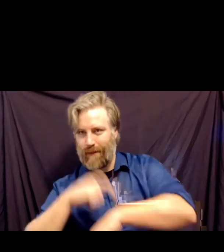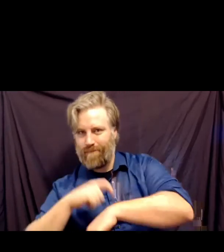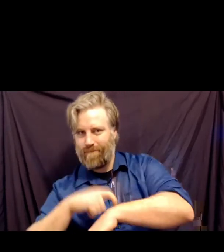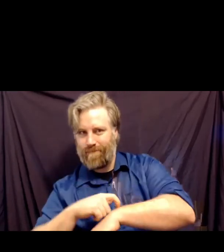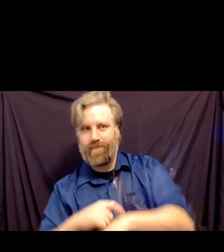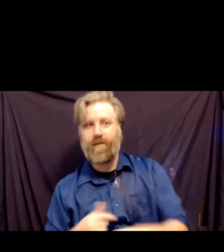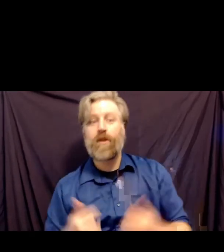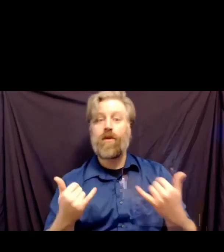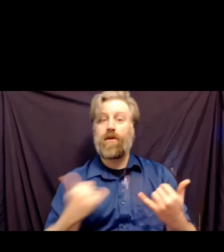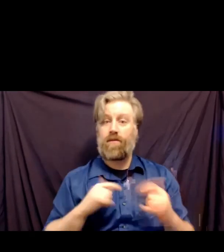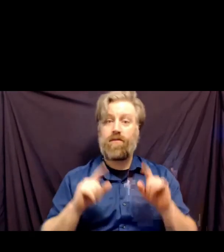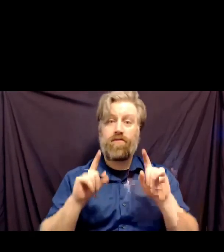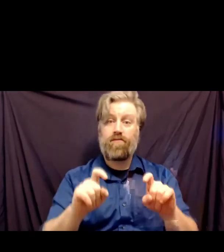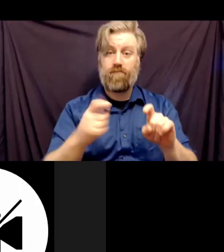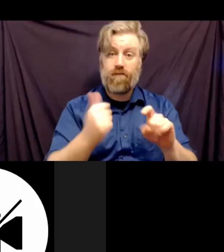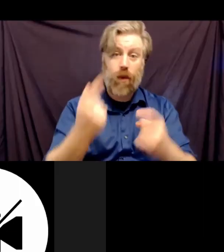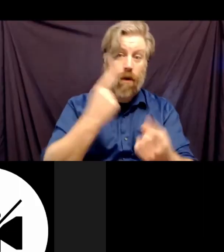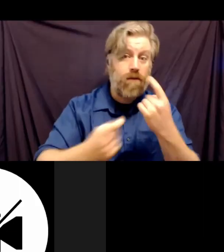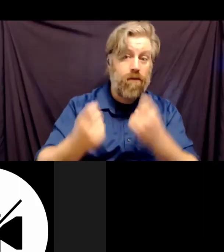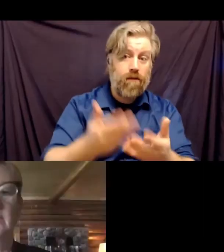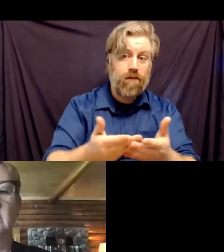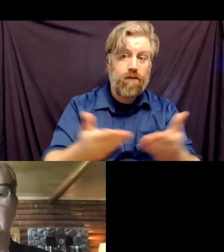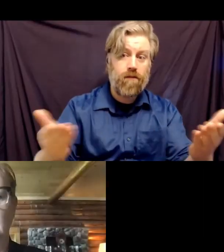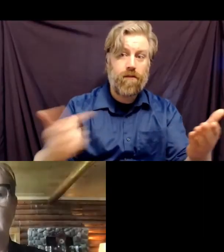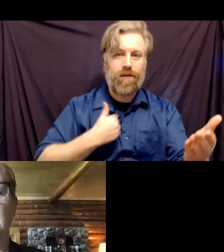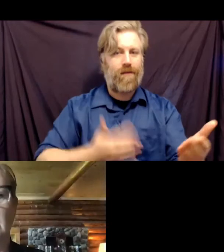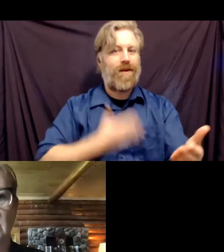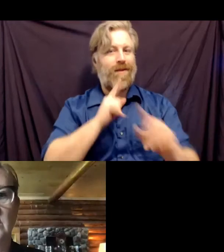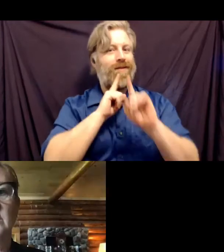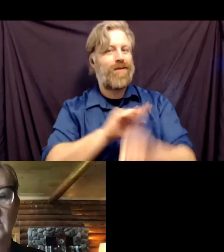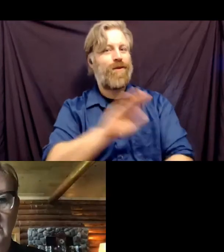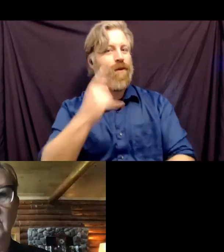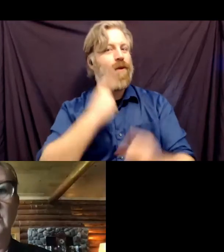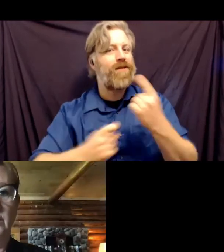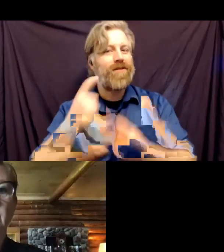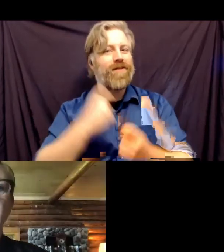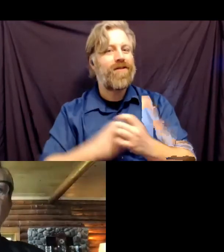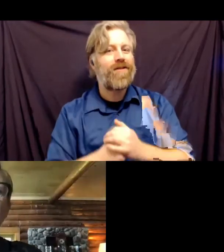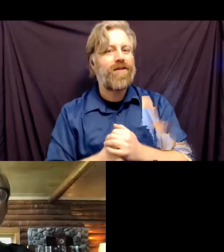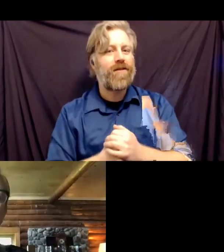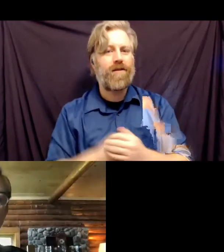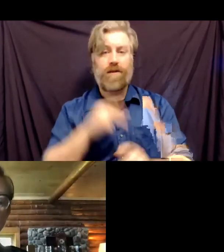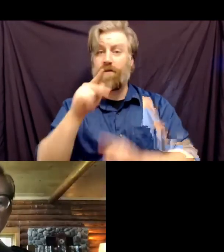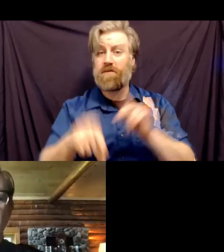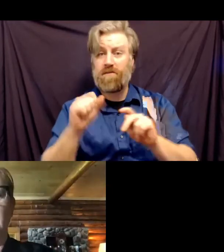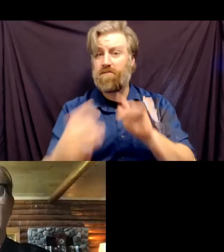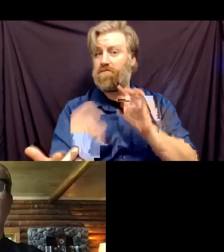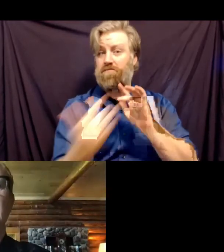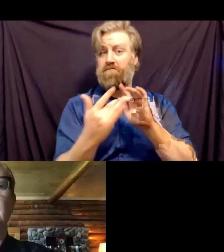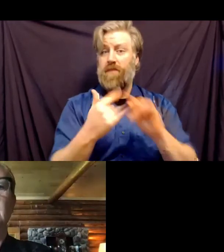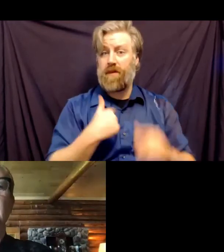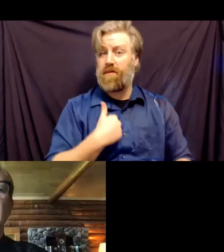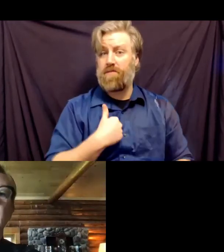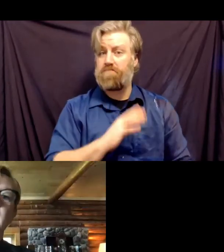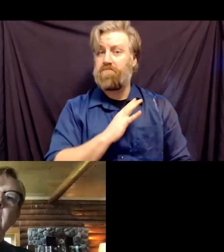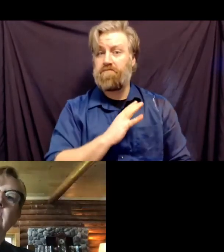just ask if somebody has some questions. I'm very happy to answer any questions. And people can contact me if they want.